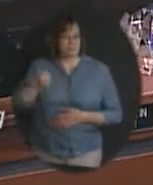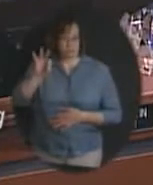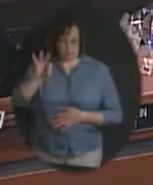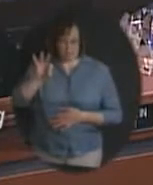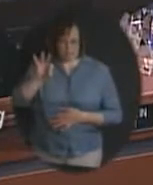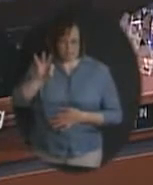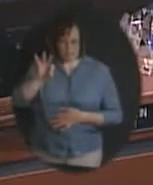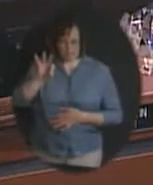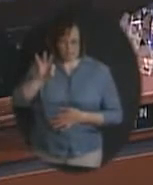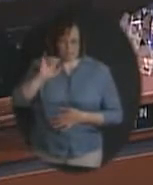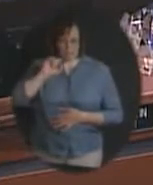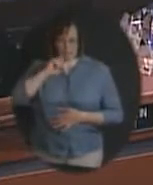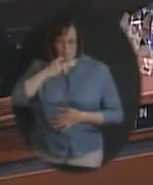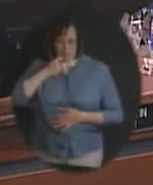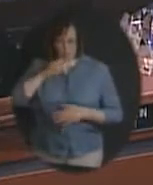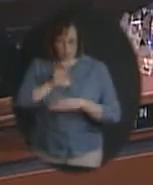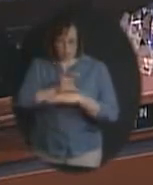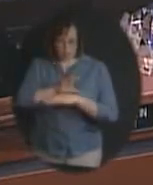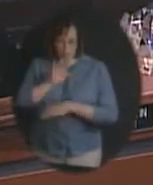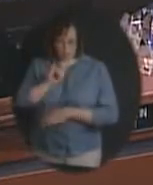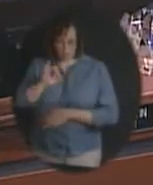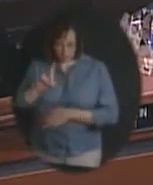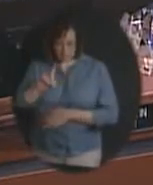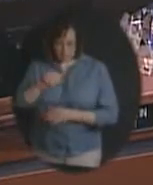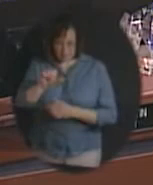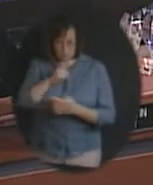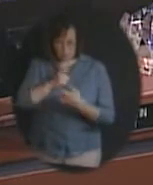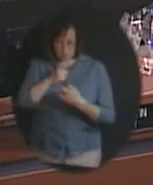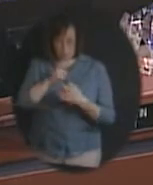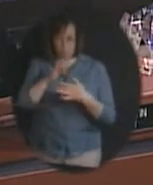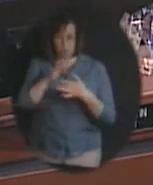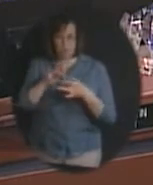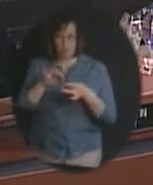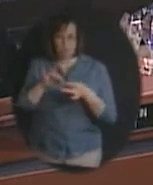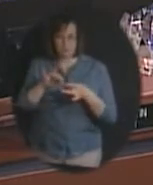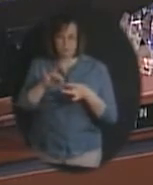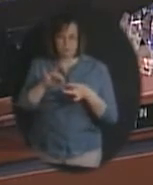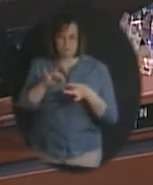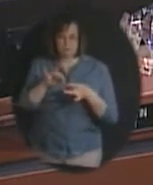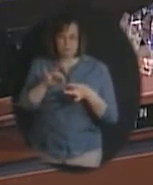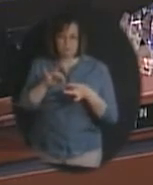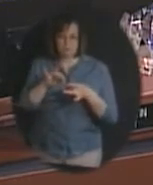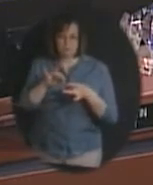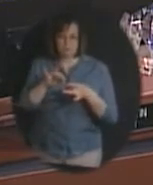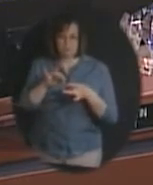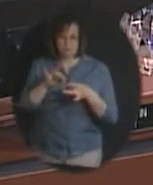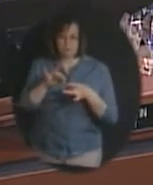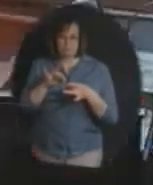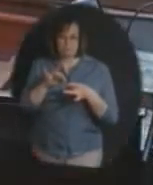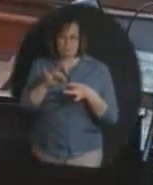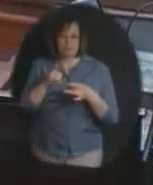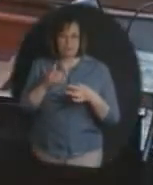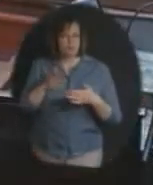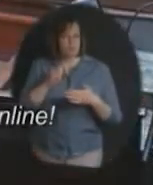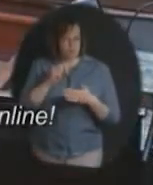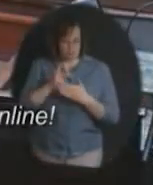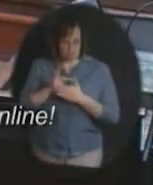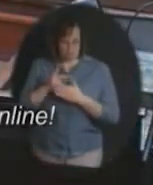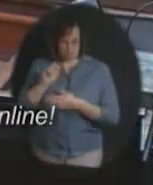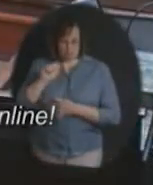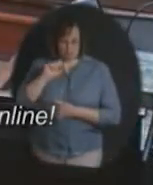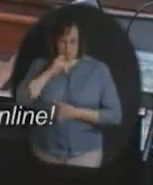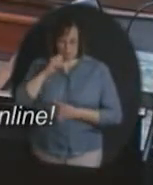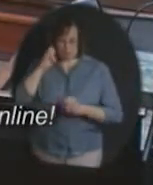6.09, our Apple computer bid. Questions or comments? Then a motion. I move to approve